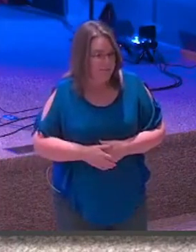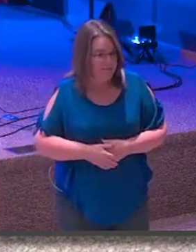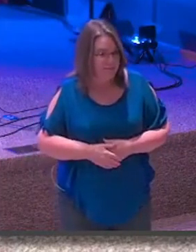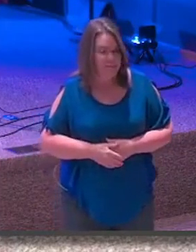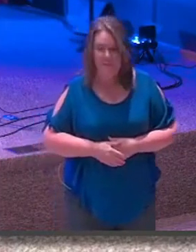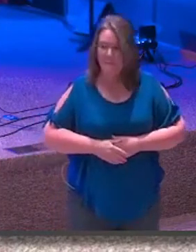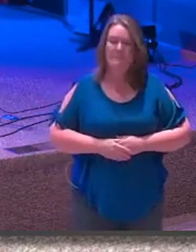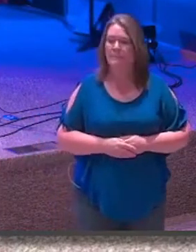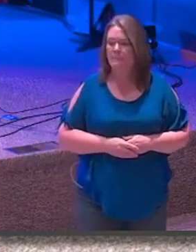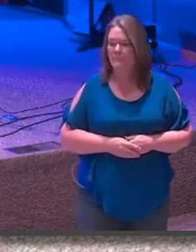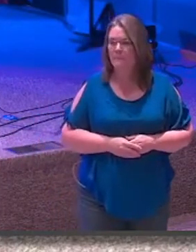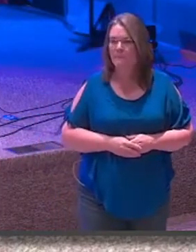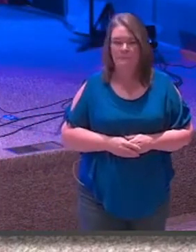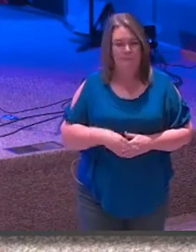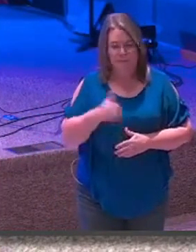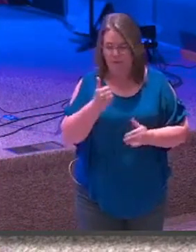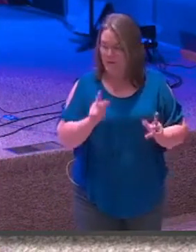Anyone?